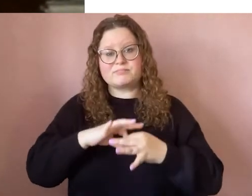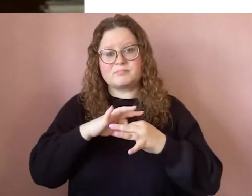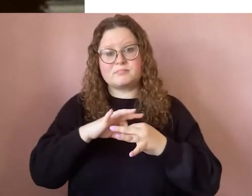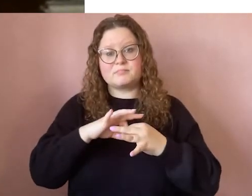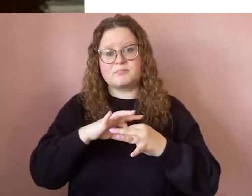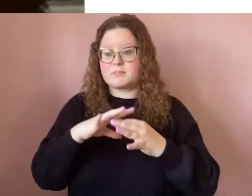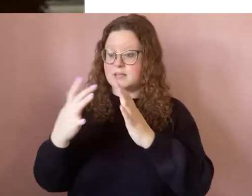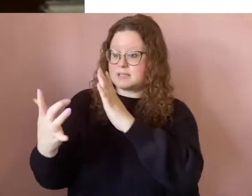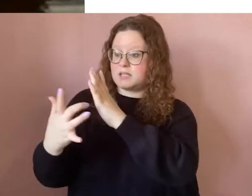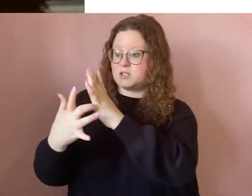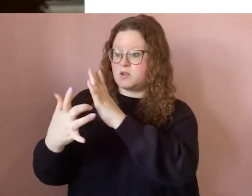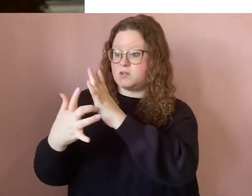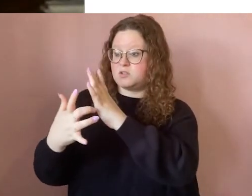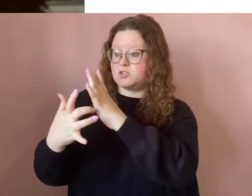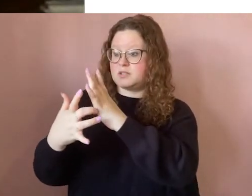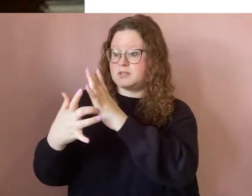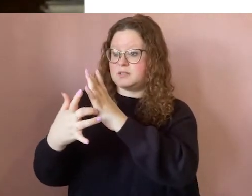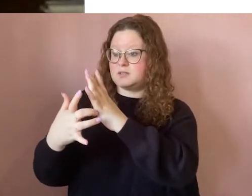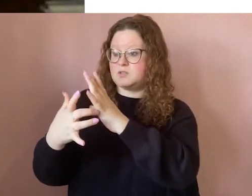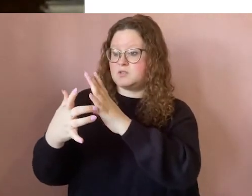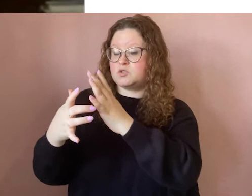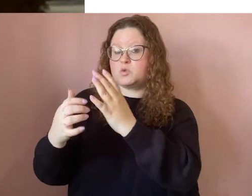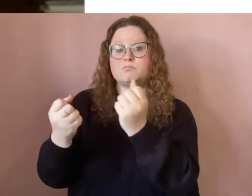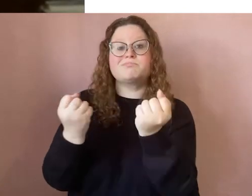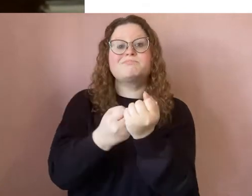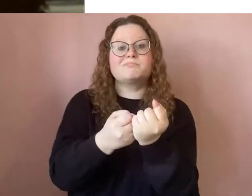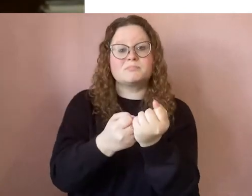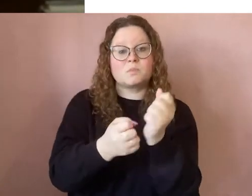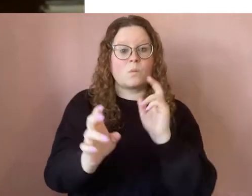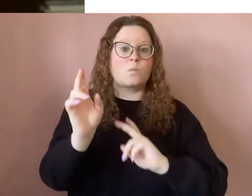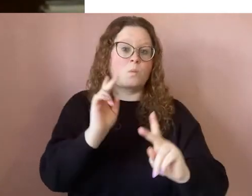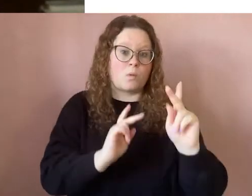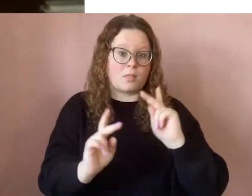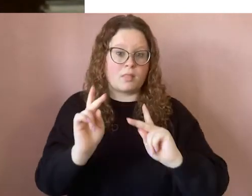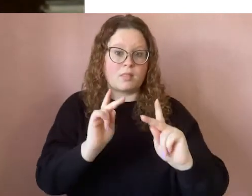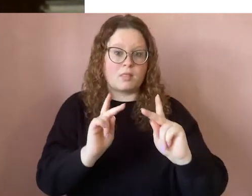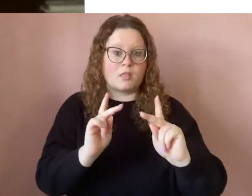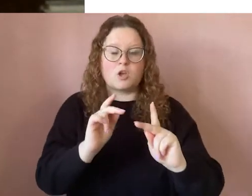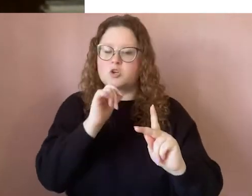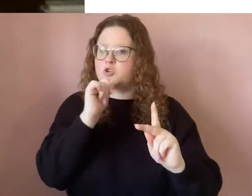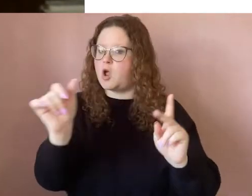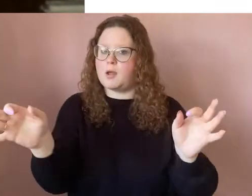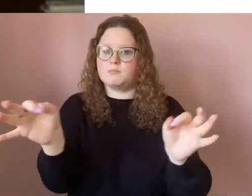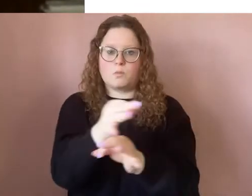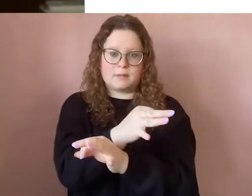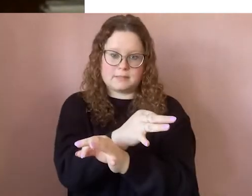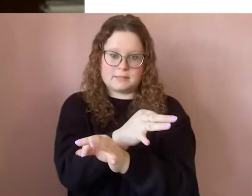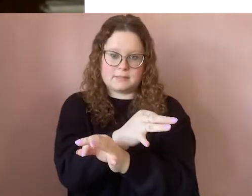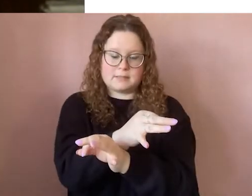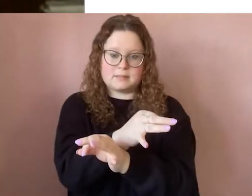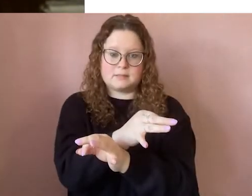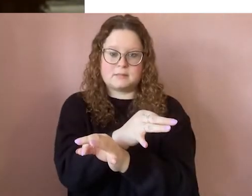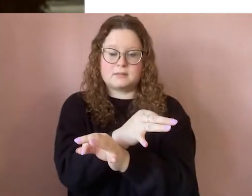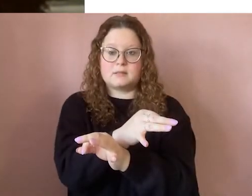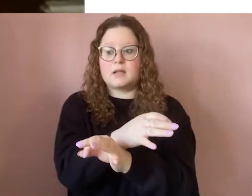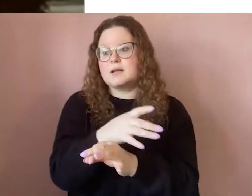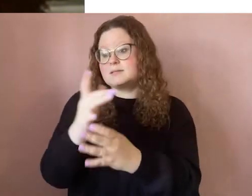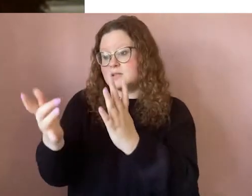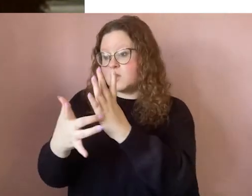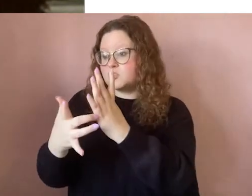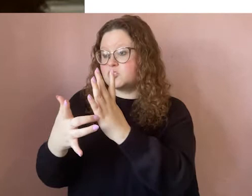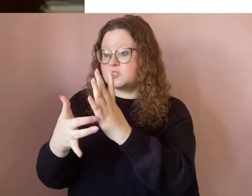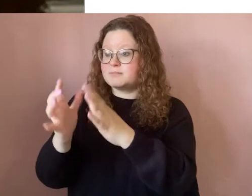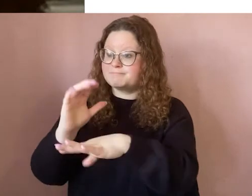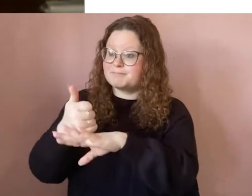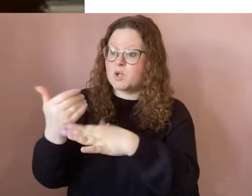is there to supplement people and support people and to create new job opportunities,